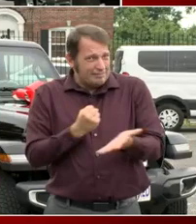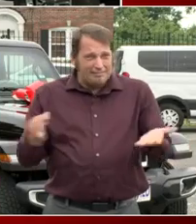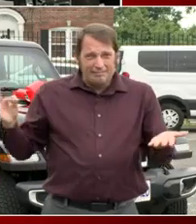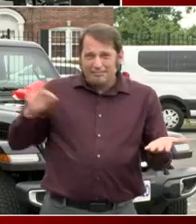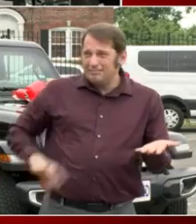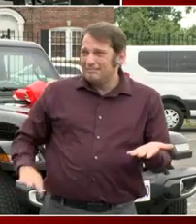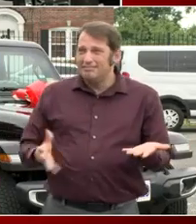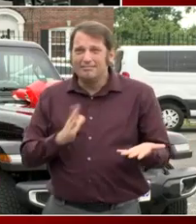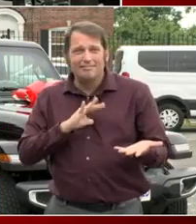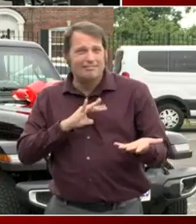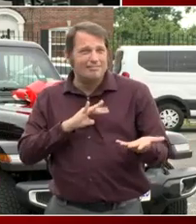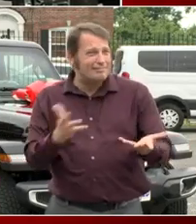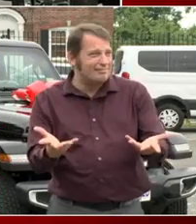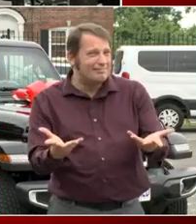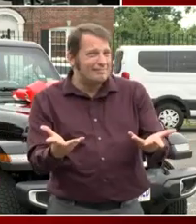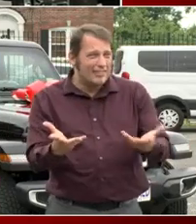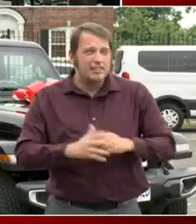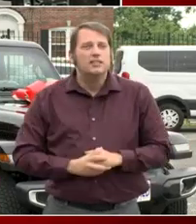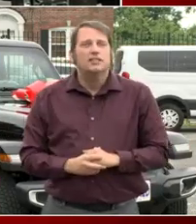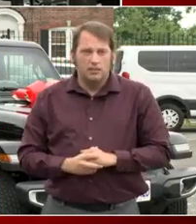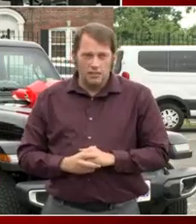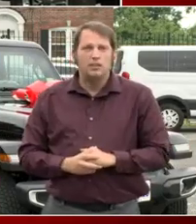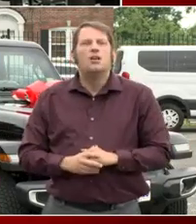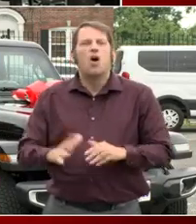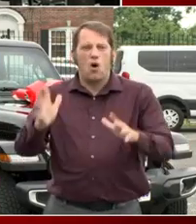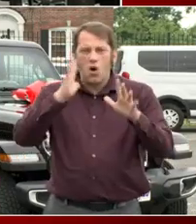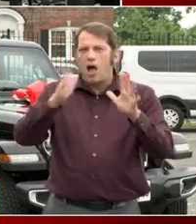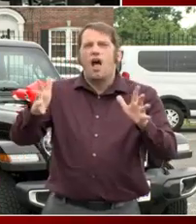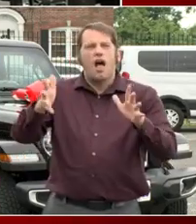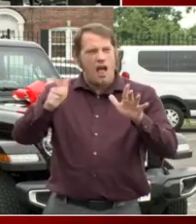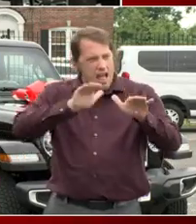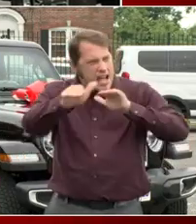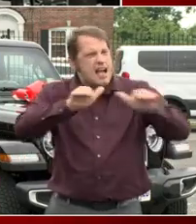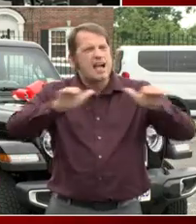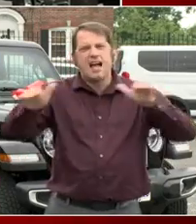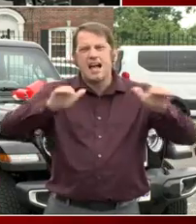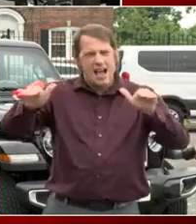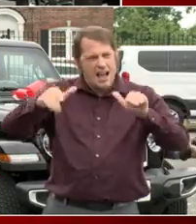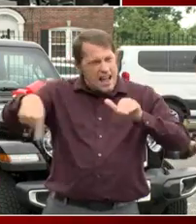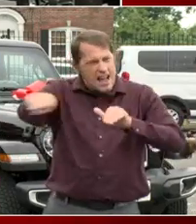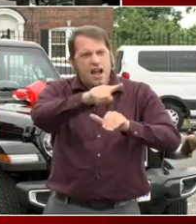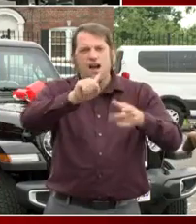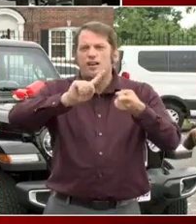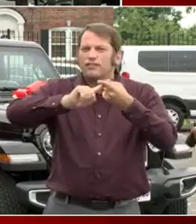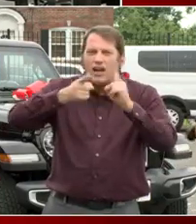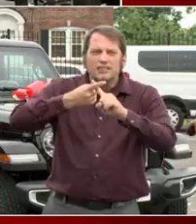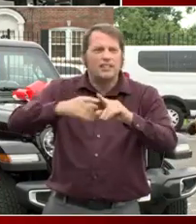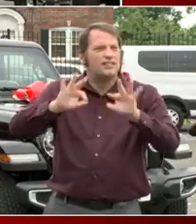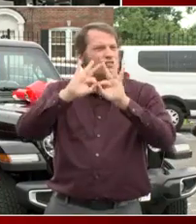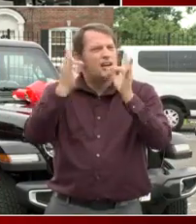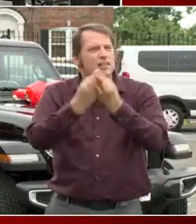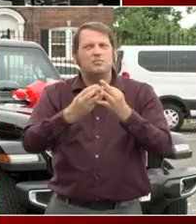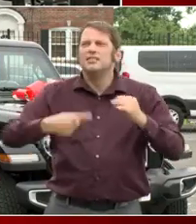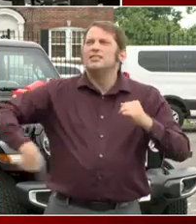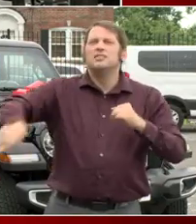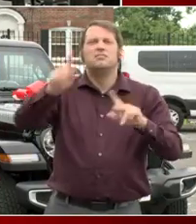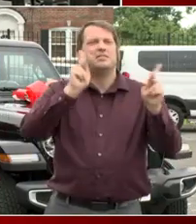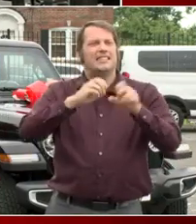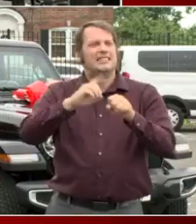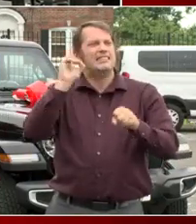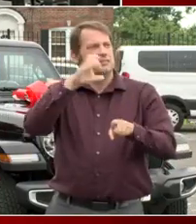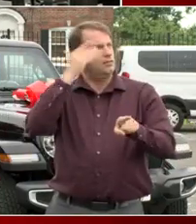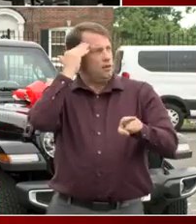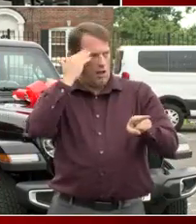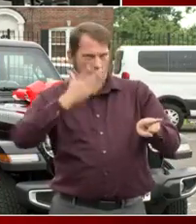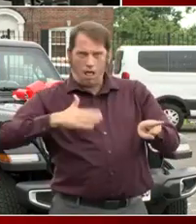then you're going to spread the word to your friends and relatives and anybody you know in D.C. who hasn't been vaccinated.